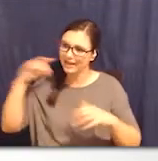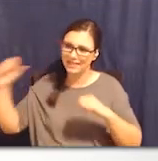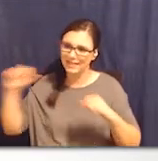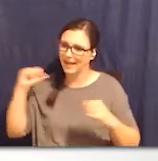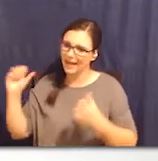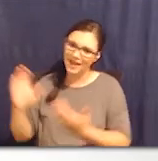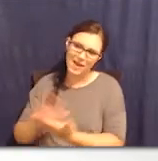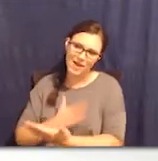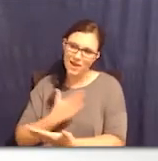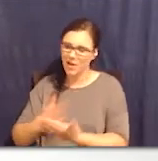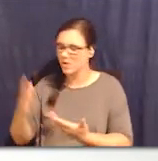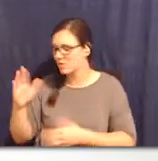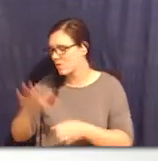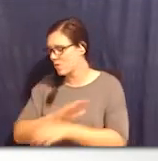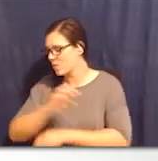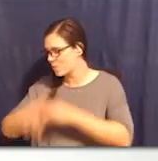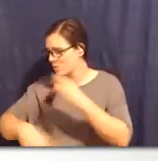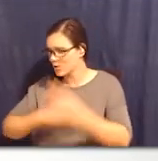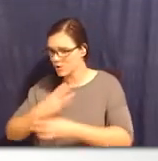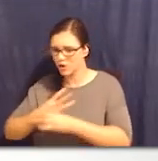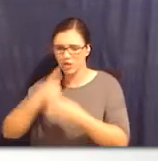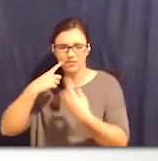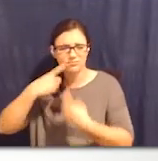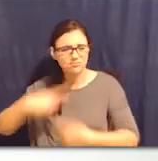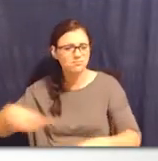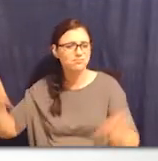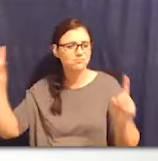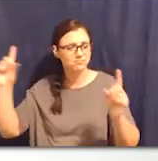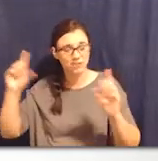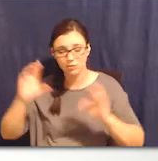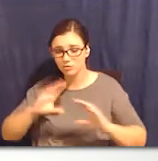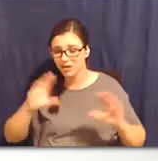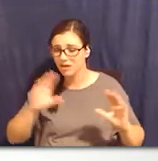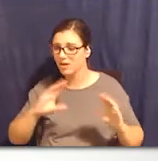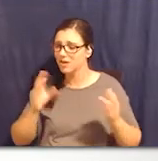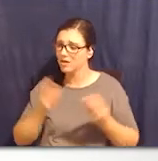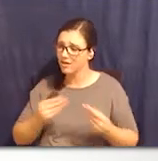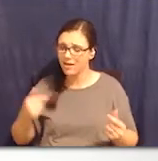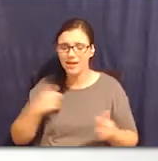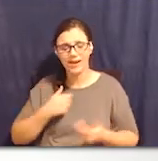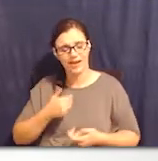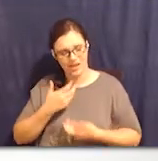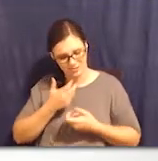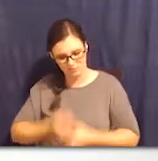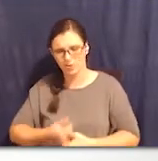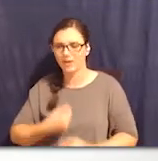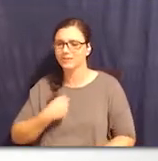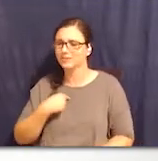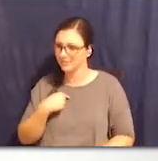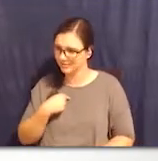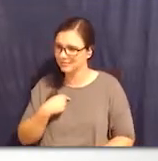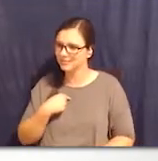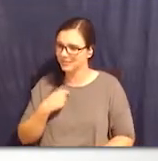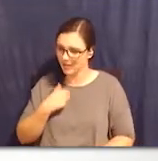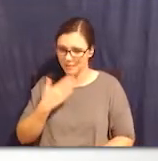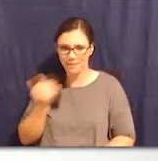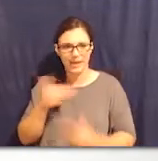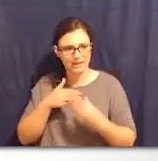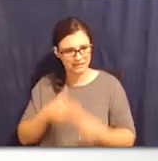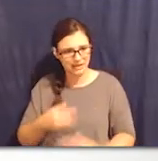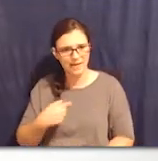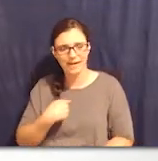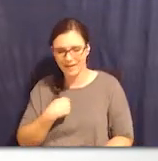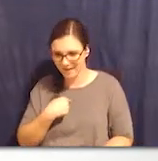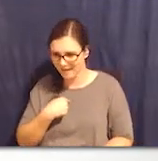wrong. Singing out loud to the whole world. When troubles to thrust, I am who I